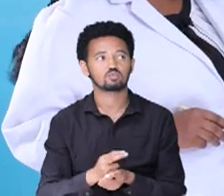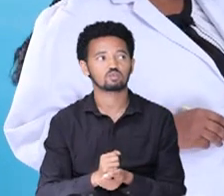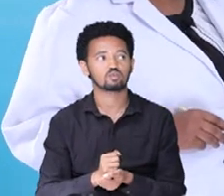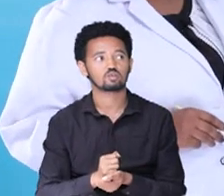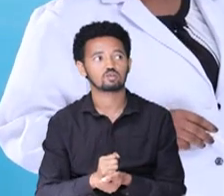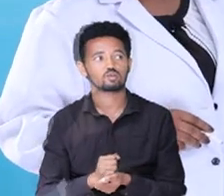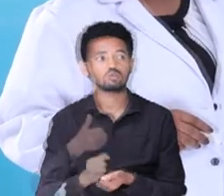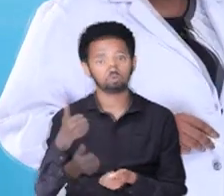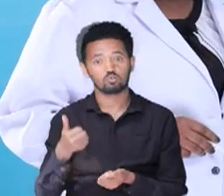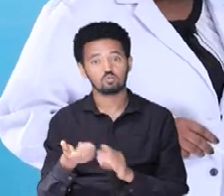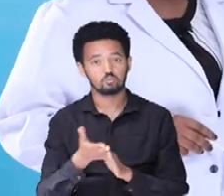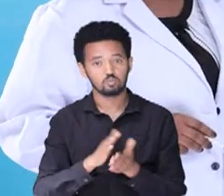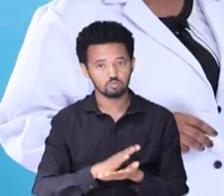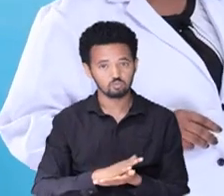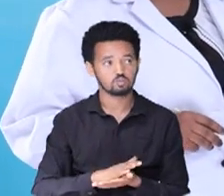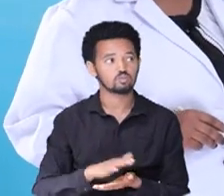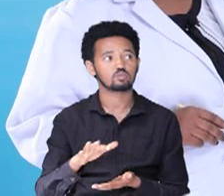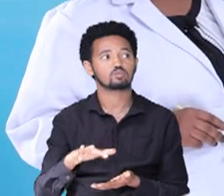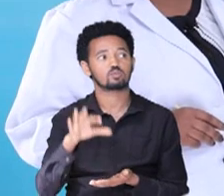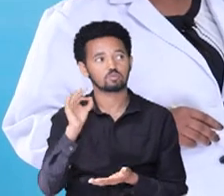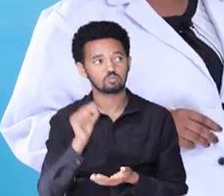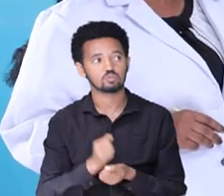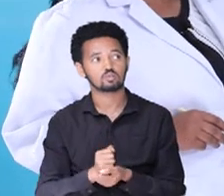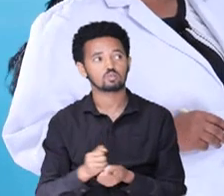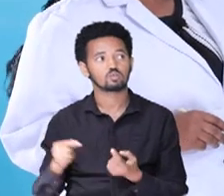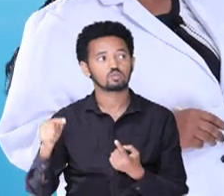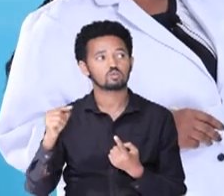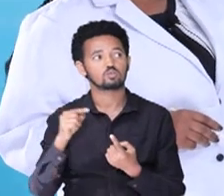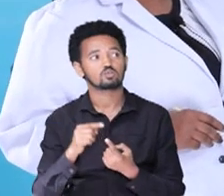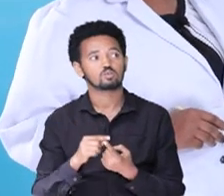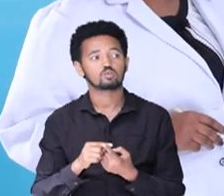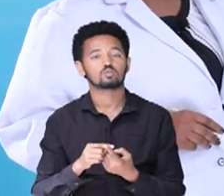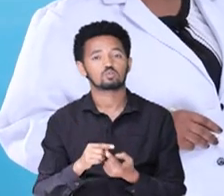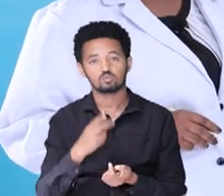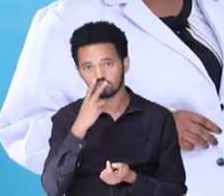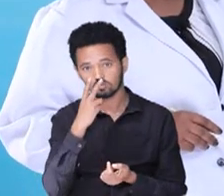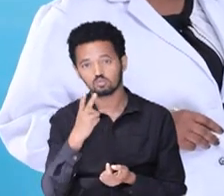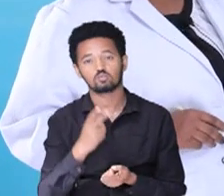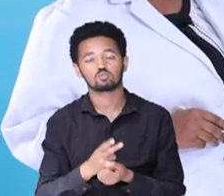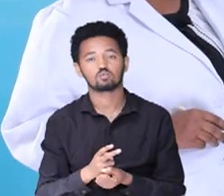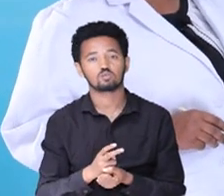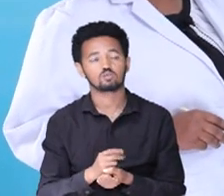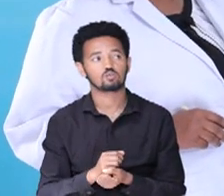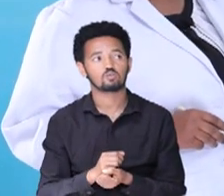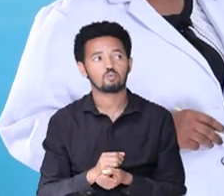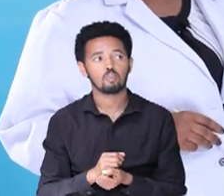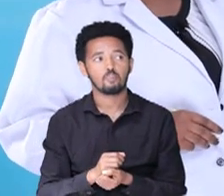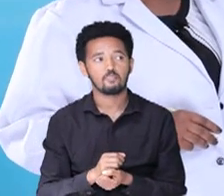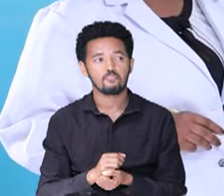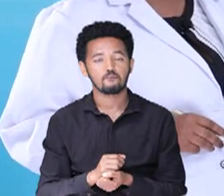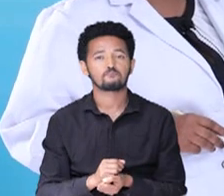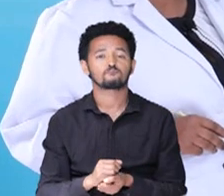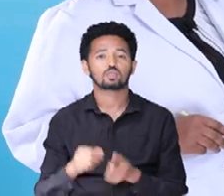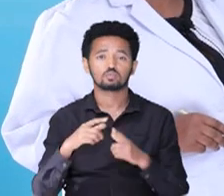pedal-first, podocalc, hydromorphic, and azonal soils. When you see pedal-first soil is